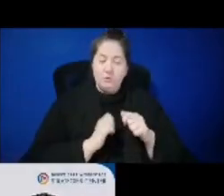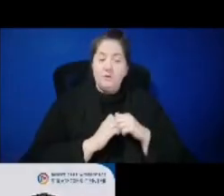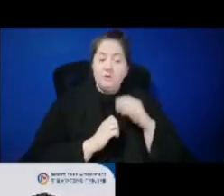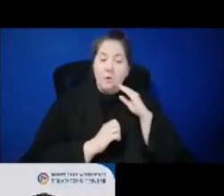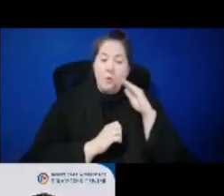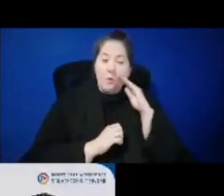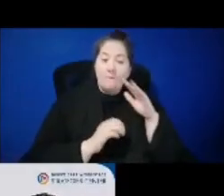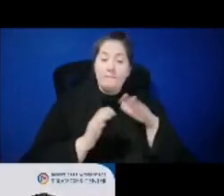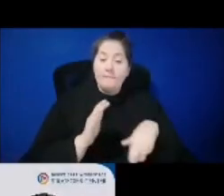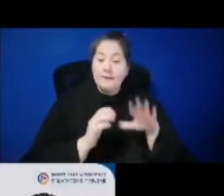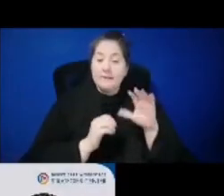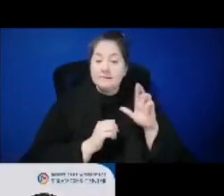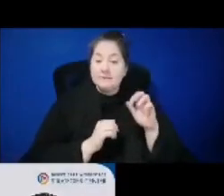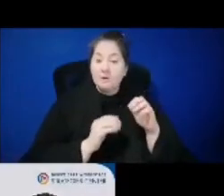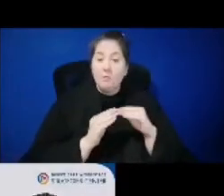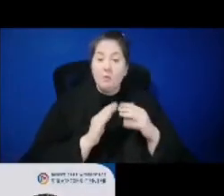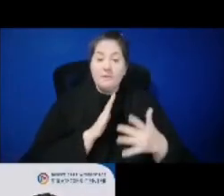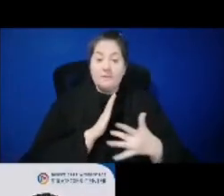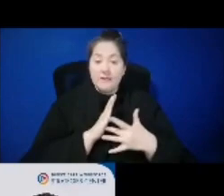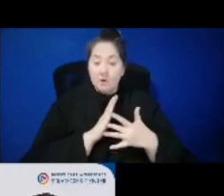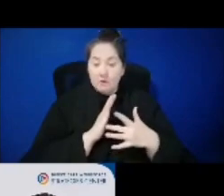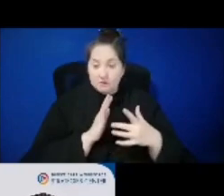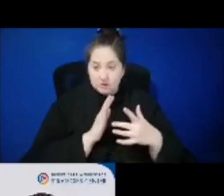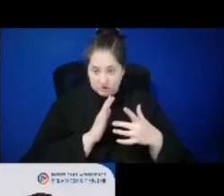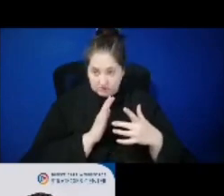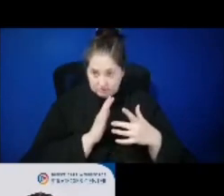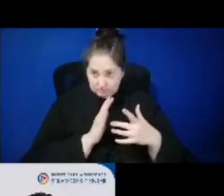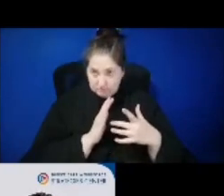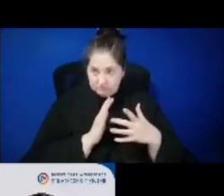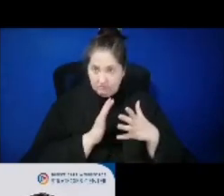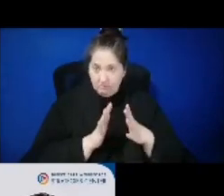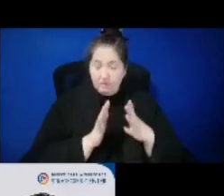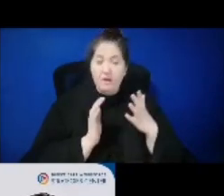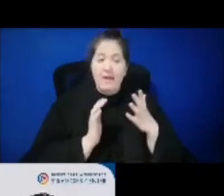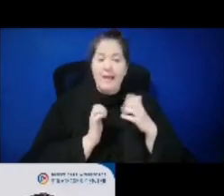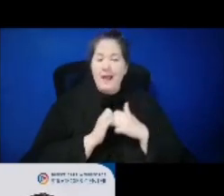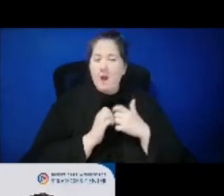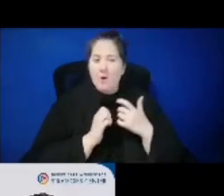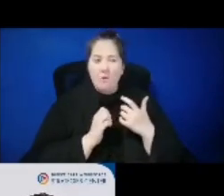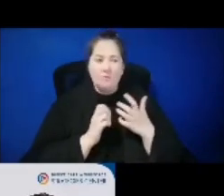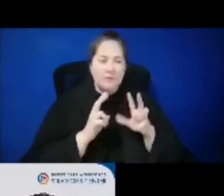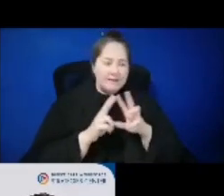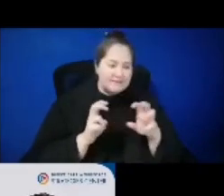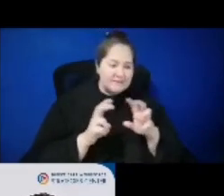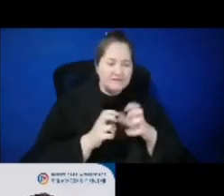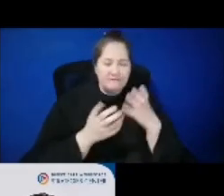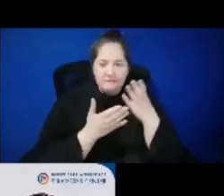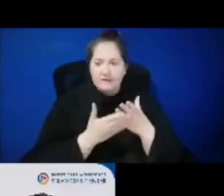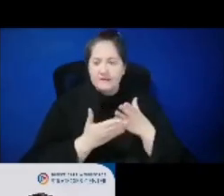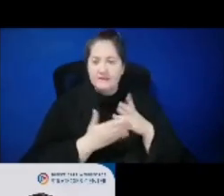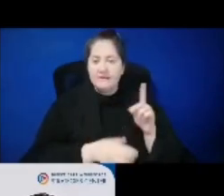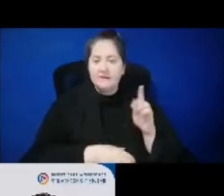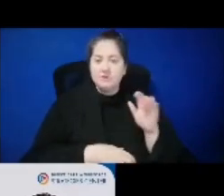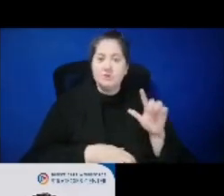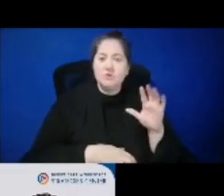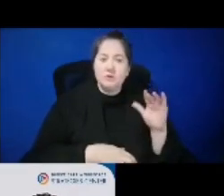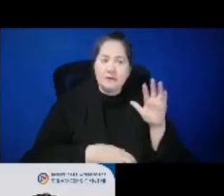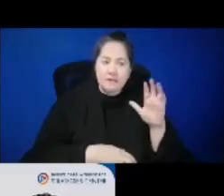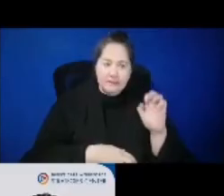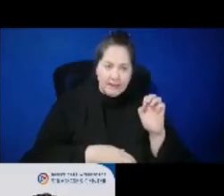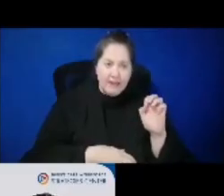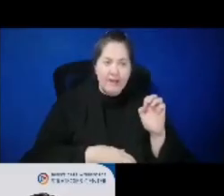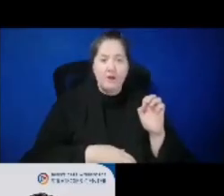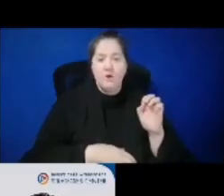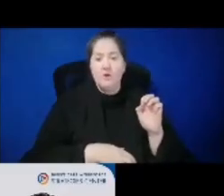home-based care becoming increasingly technology enabled, how are workforce development programs thinking about assessing and validating digital care readiness in additional